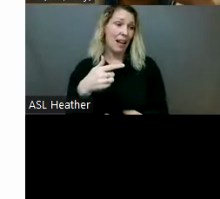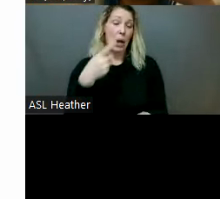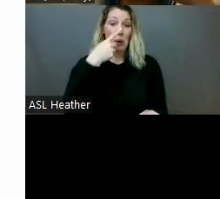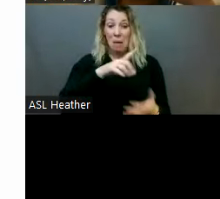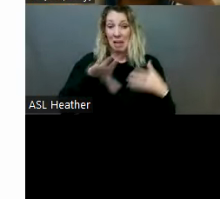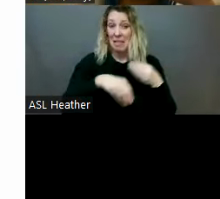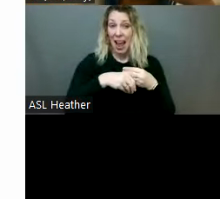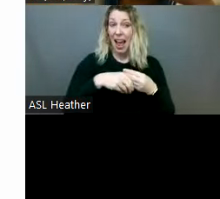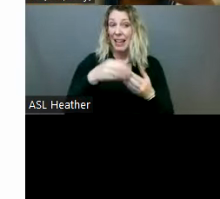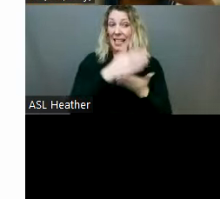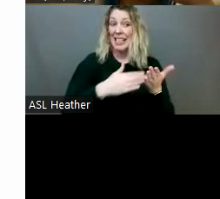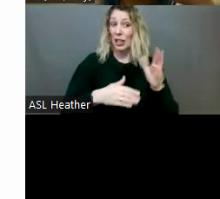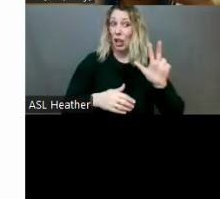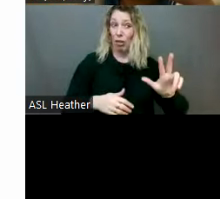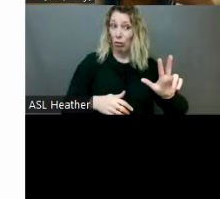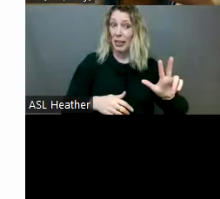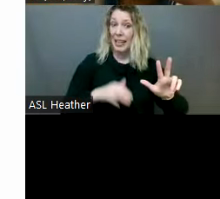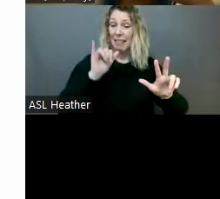adding a section 3 that said that,